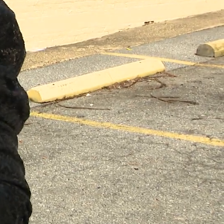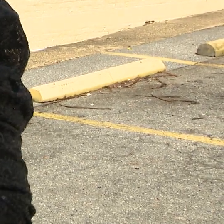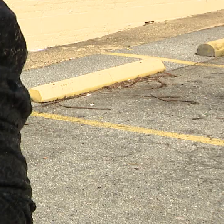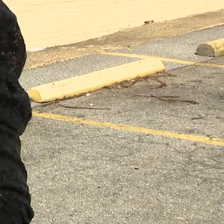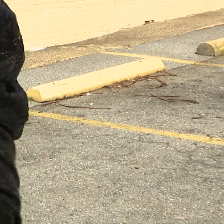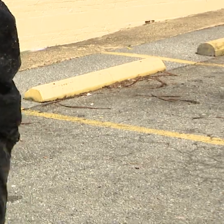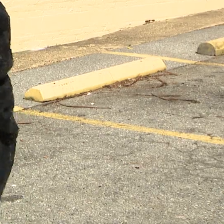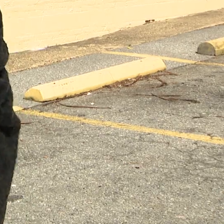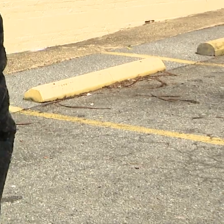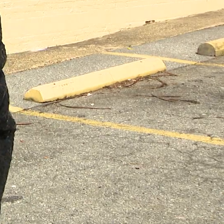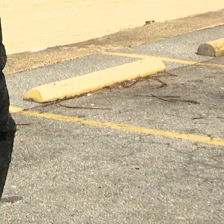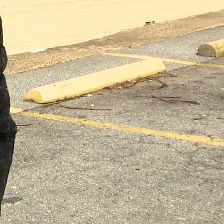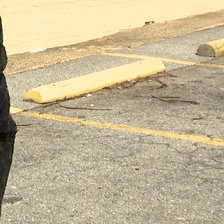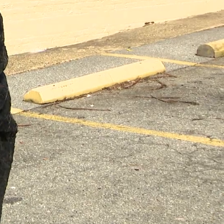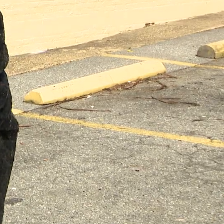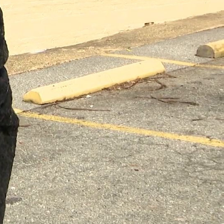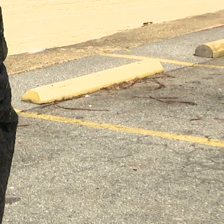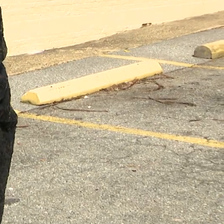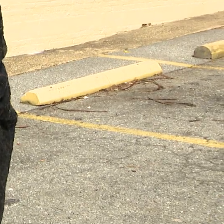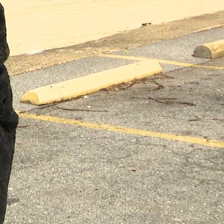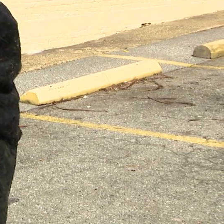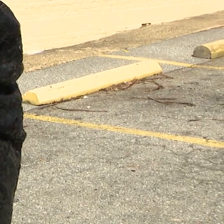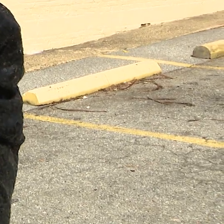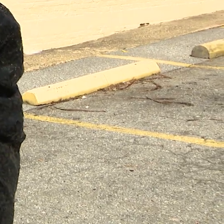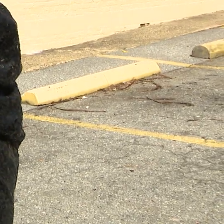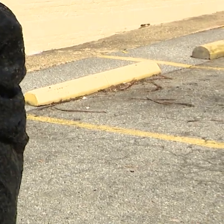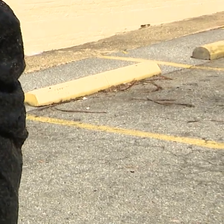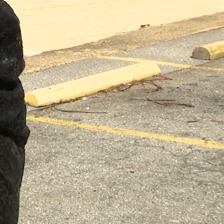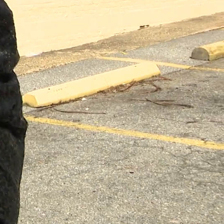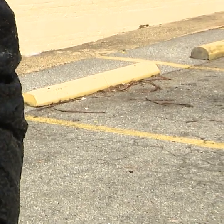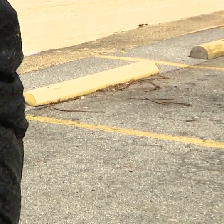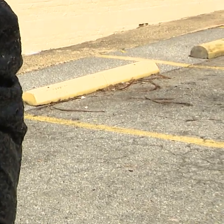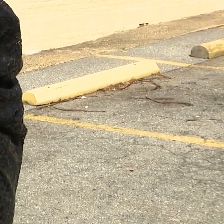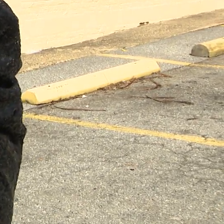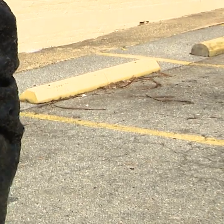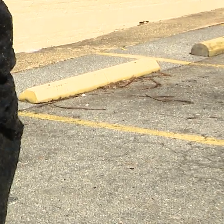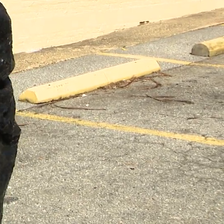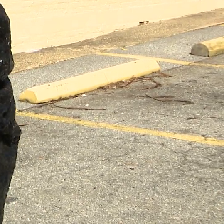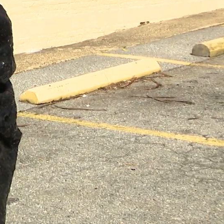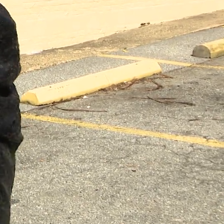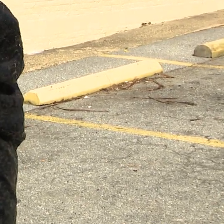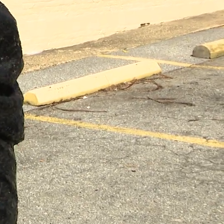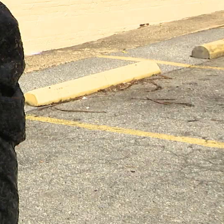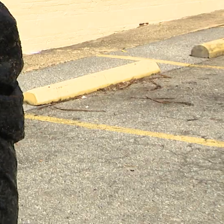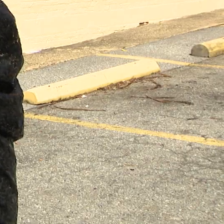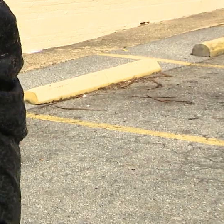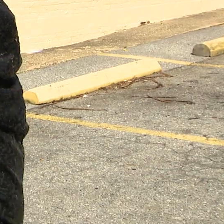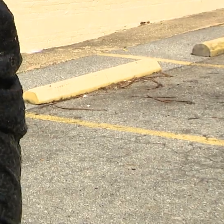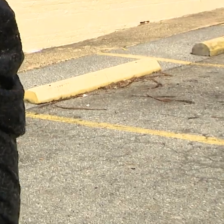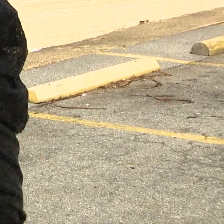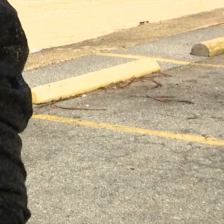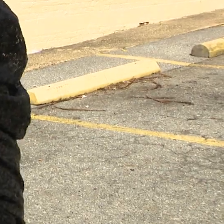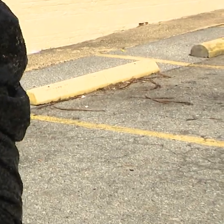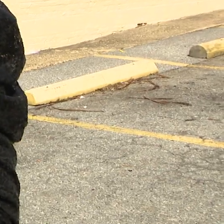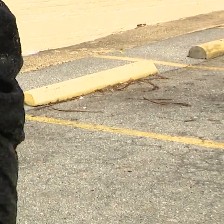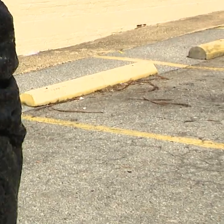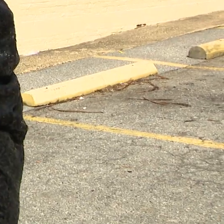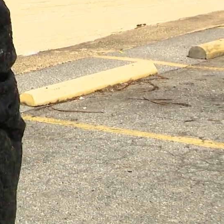begin to flow because this has not been, by far,